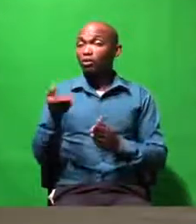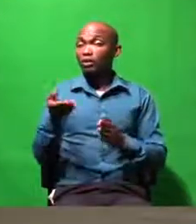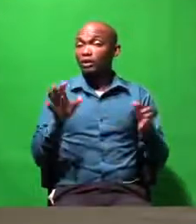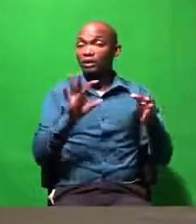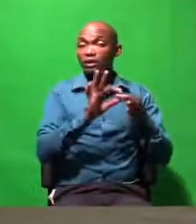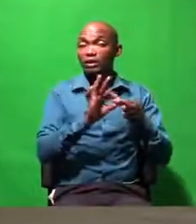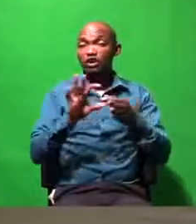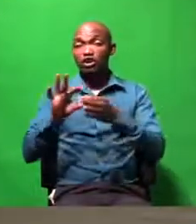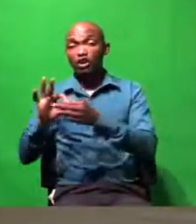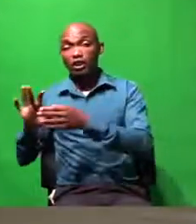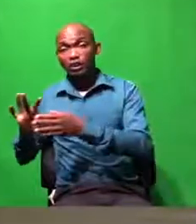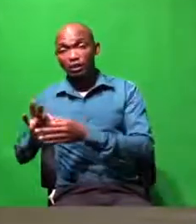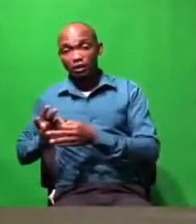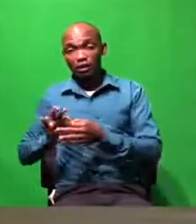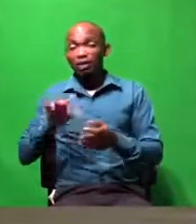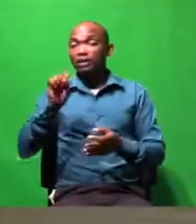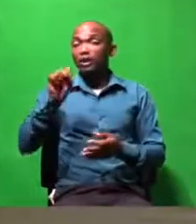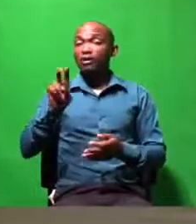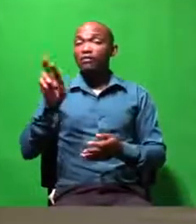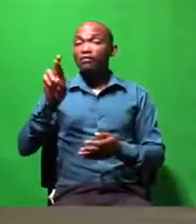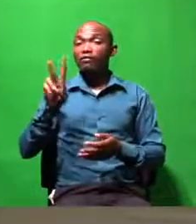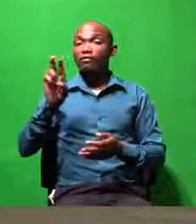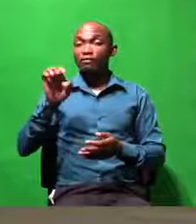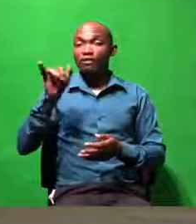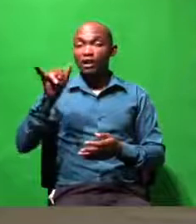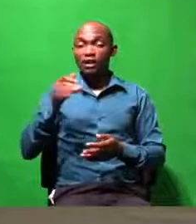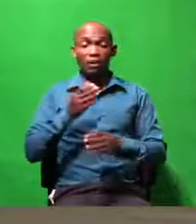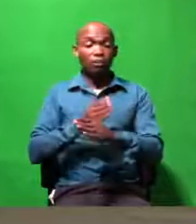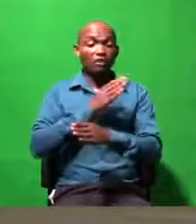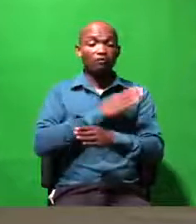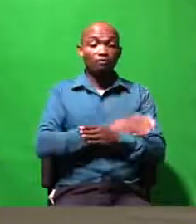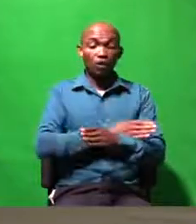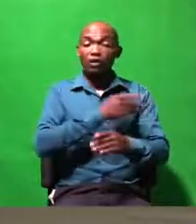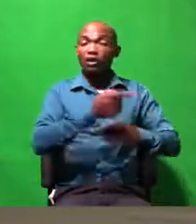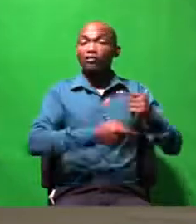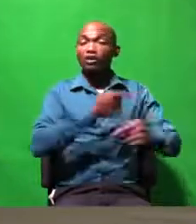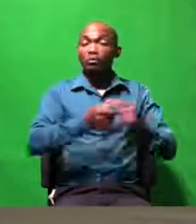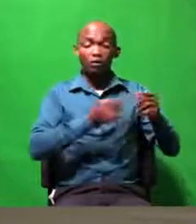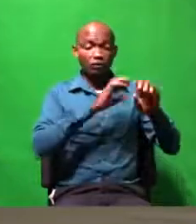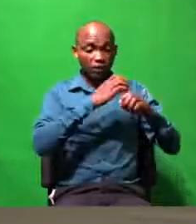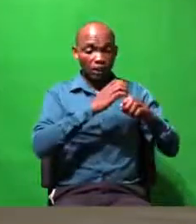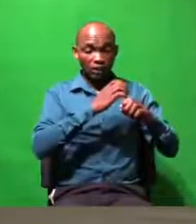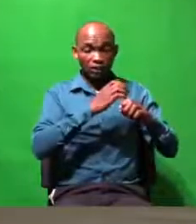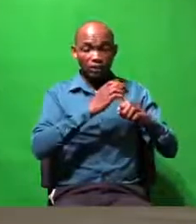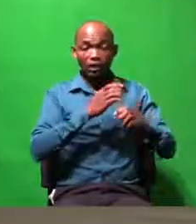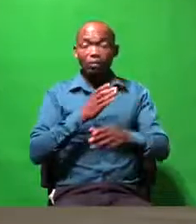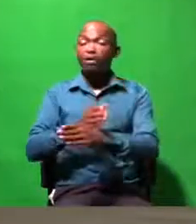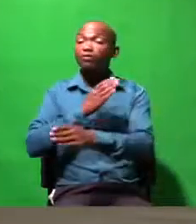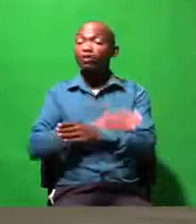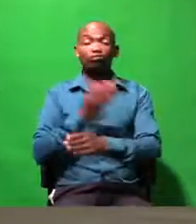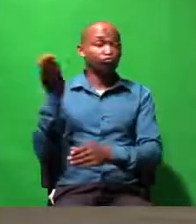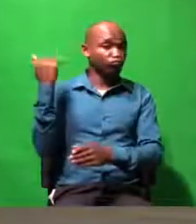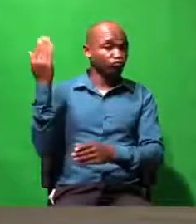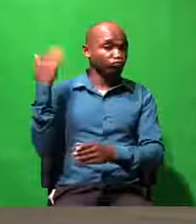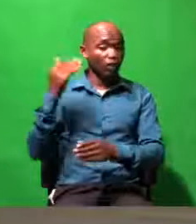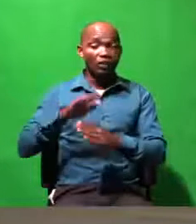survey. Before the development of science and the technology, the people who are using a chain. Now it's not familiar